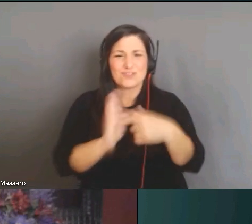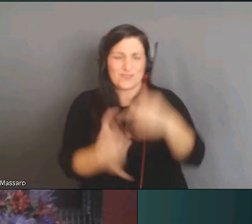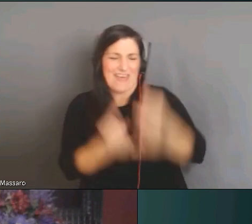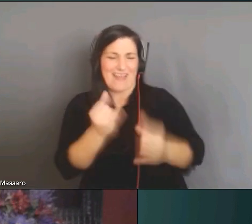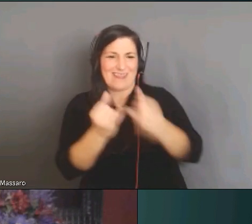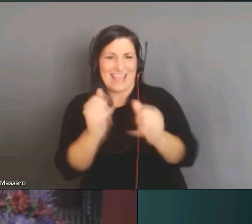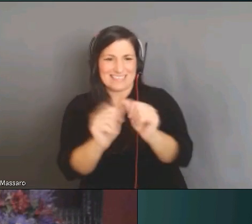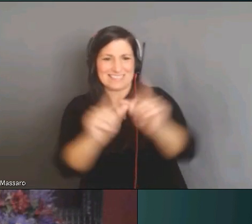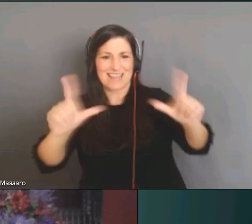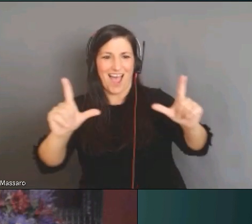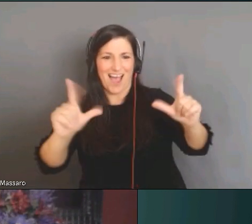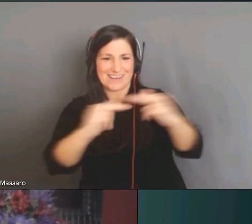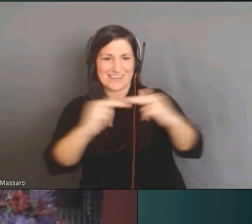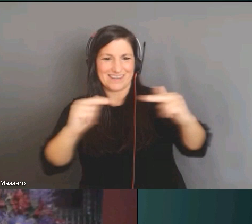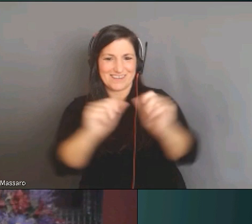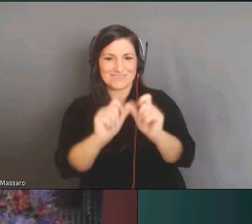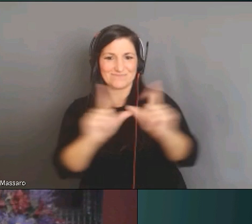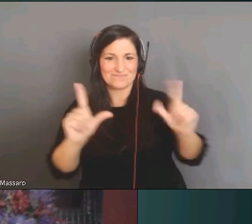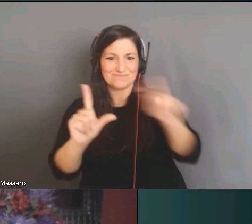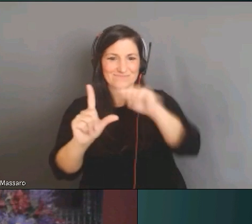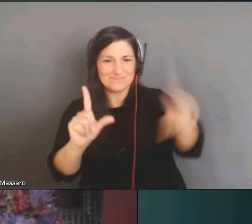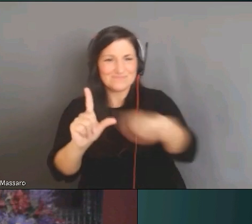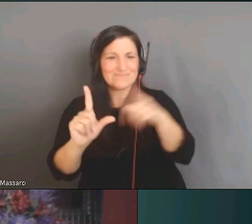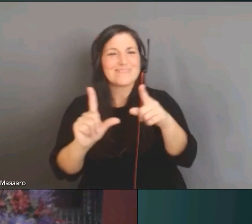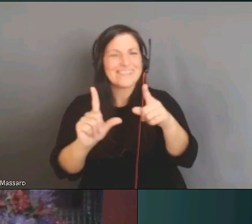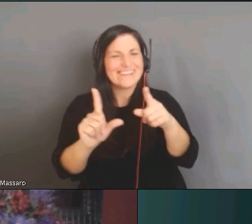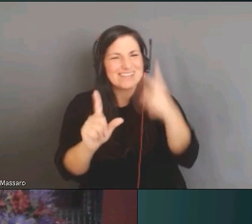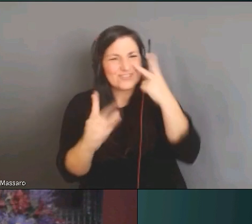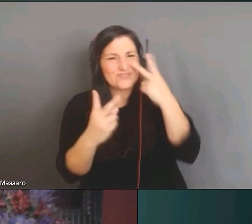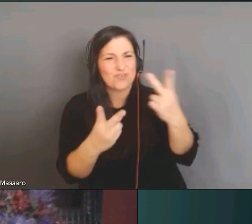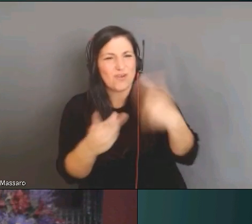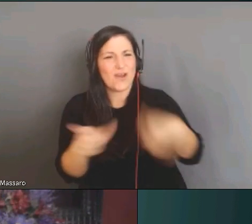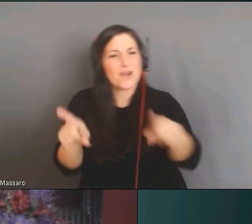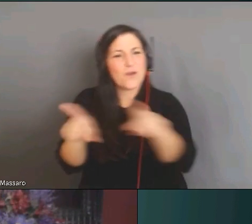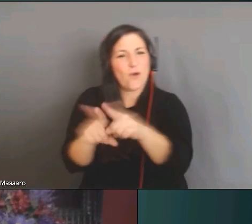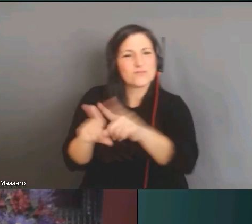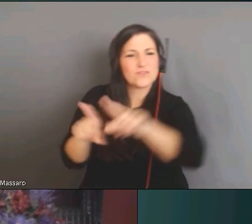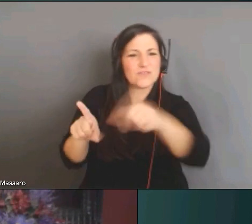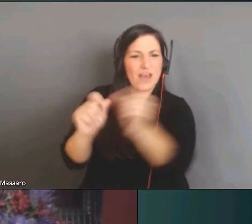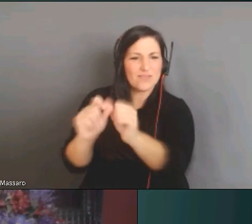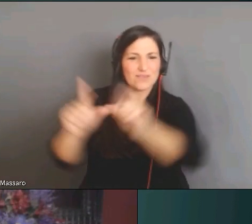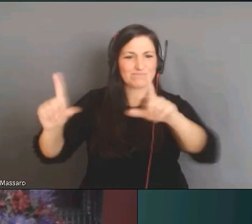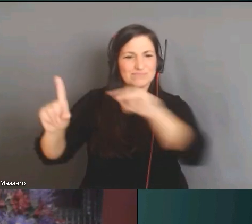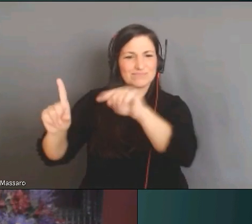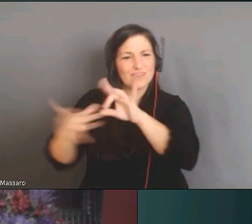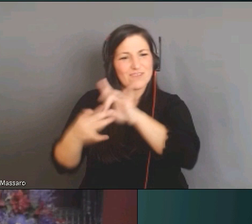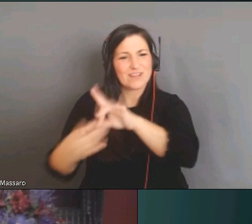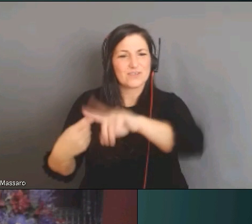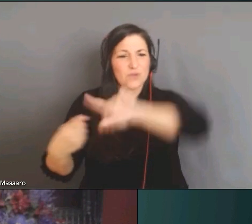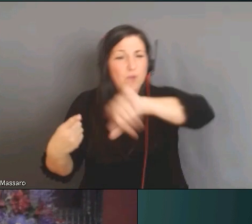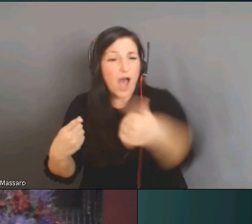we had, also the landing page if you wanted to find out any other positions,